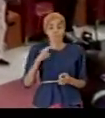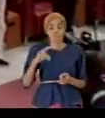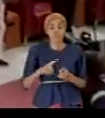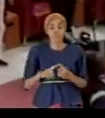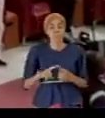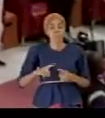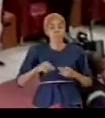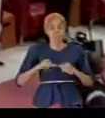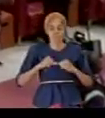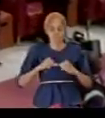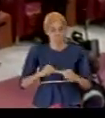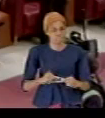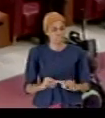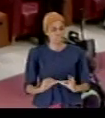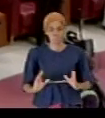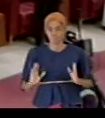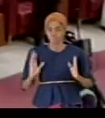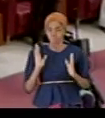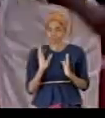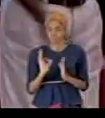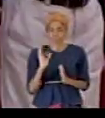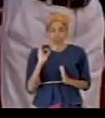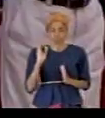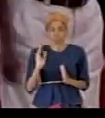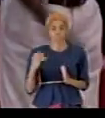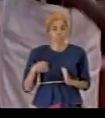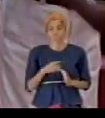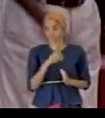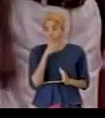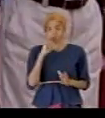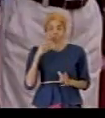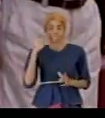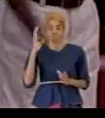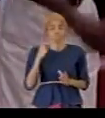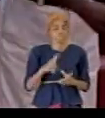persuade. We don't need to hit and run.